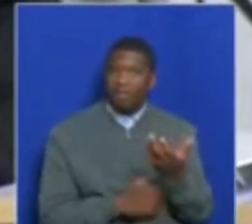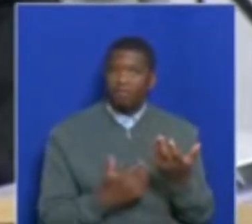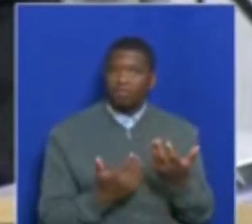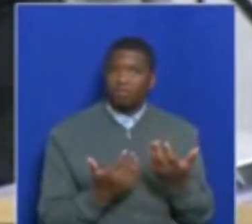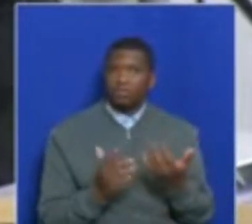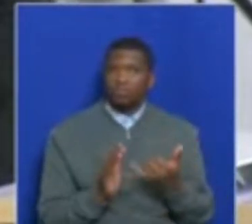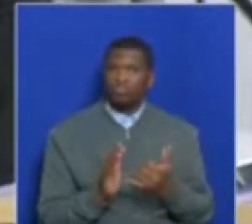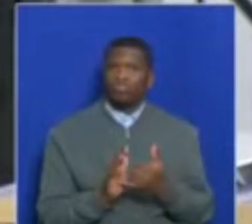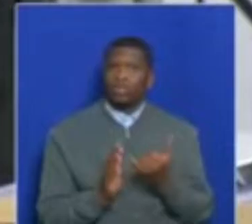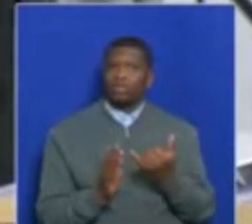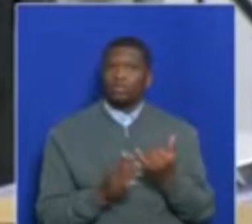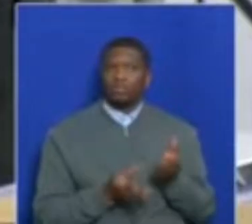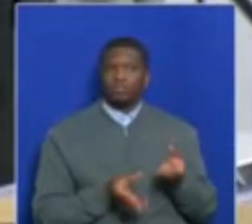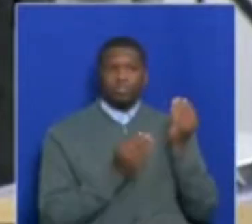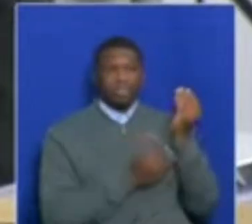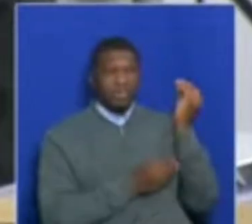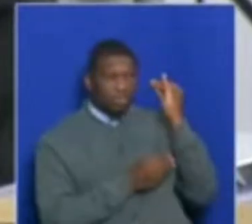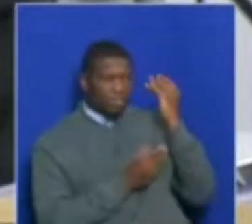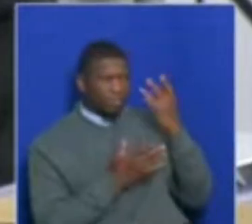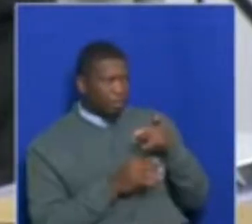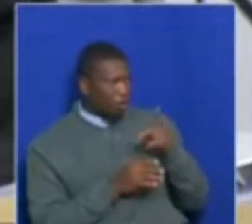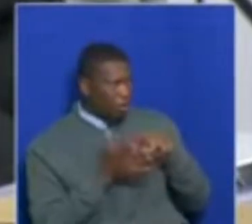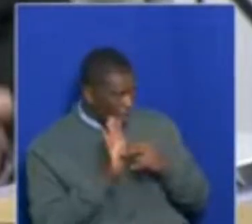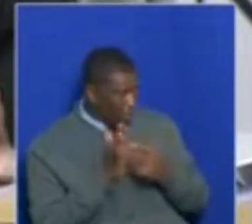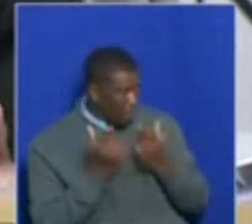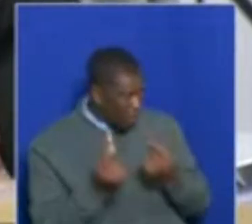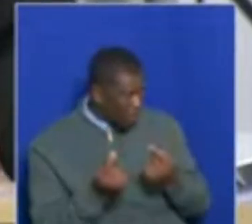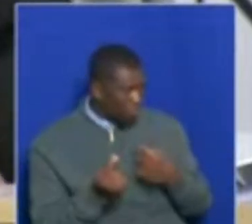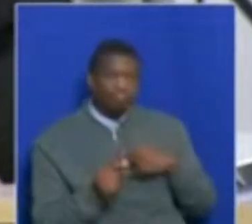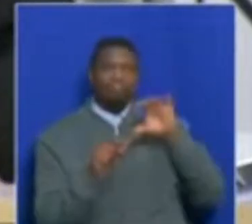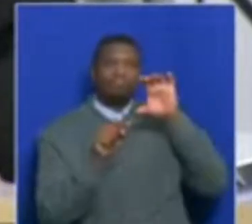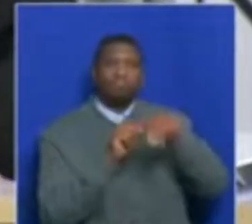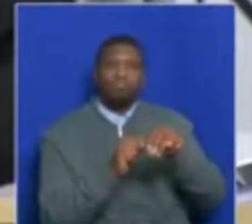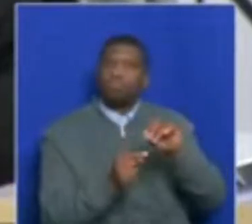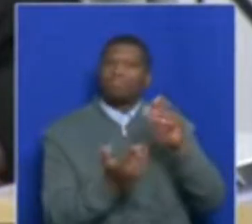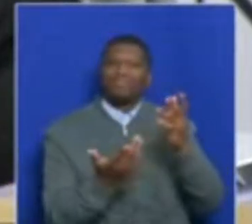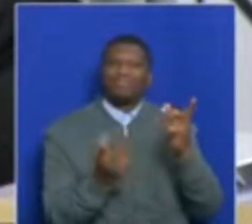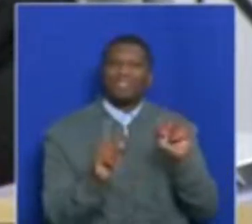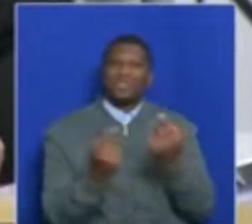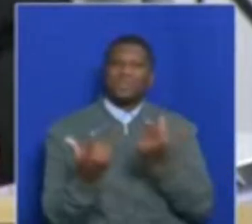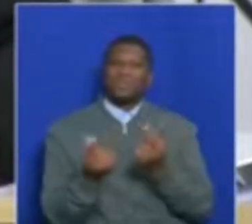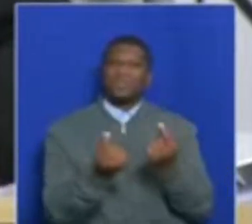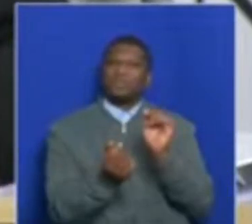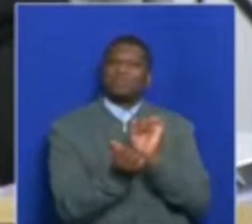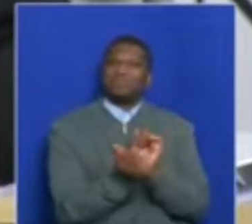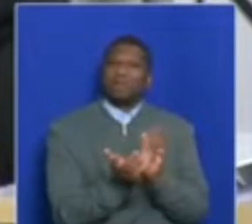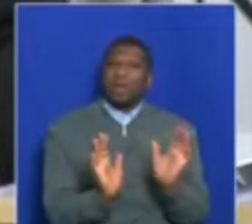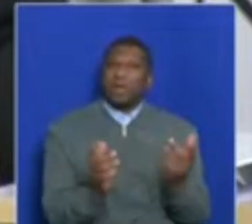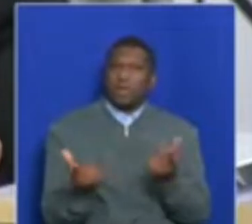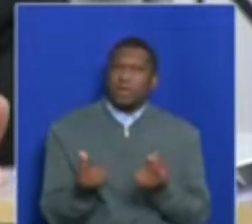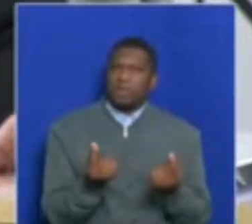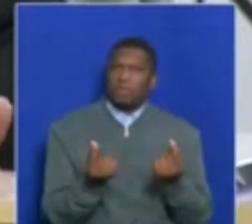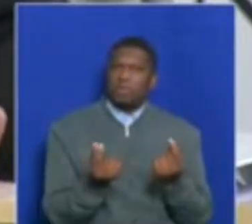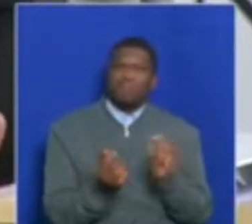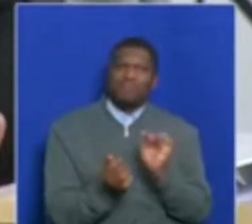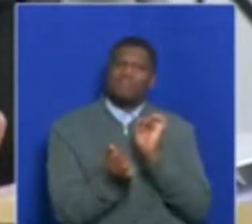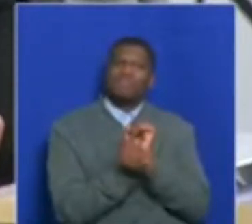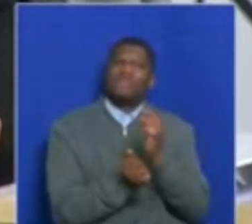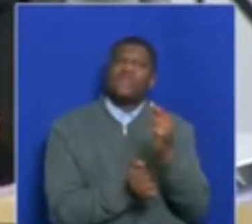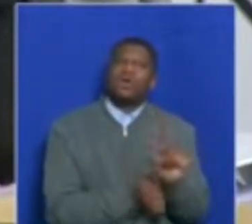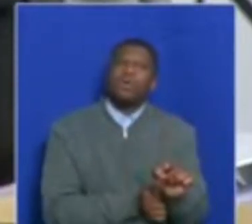that the person is planning to do cash in transit and then go to arrest him. You're arresting him on what?